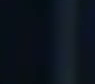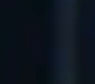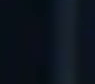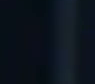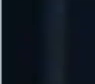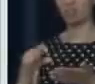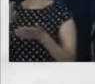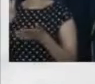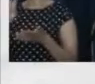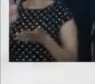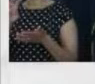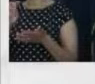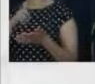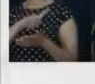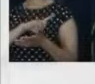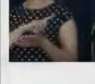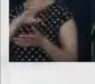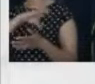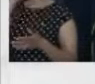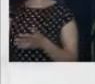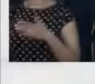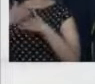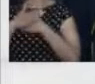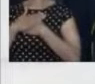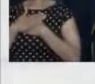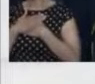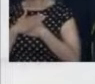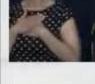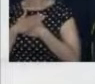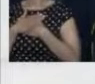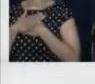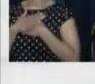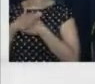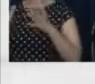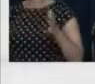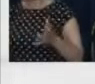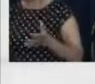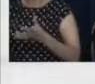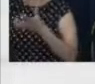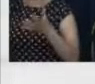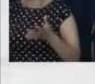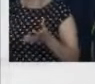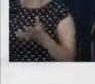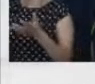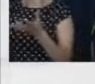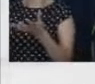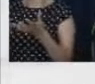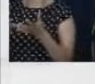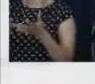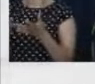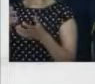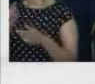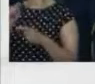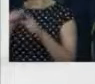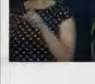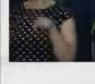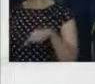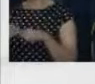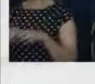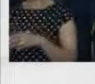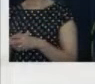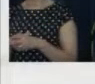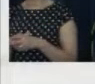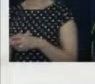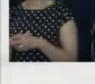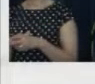compels us. And actually, we need to break that down into two parts, almost. Paul was motivated in